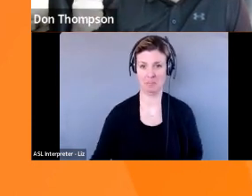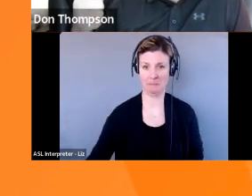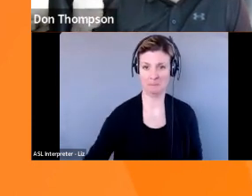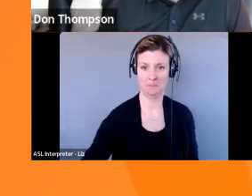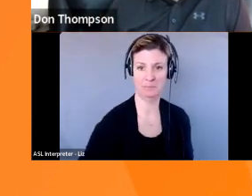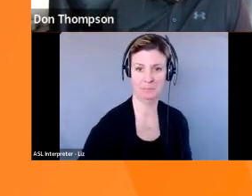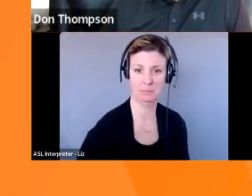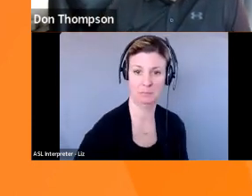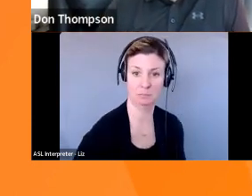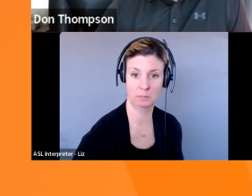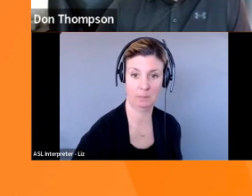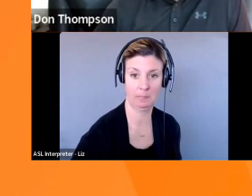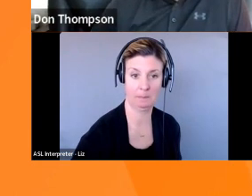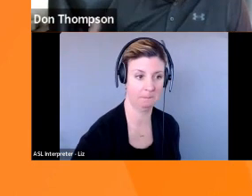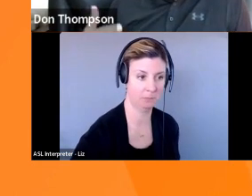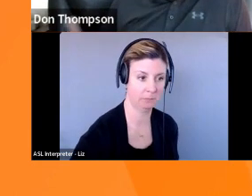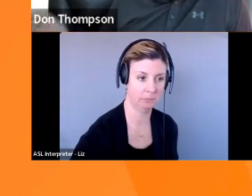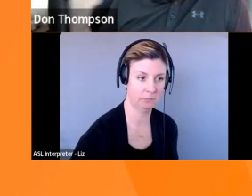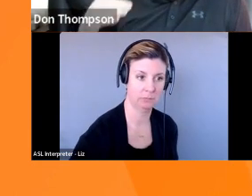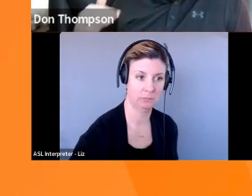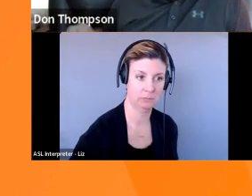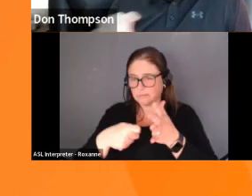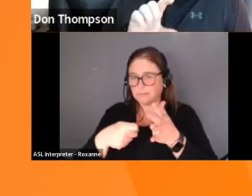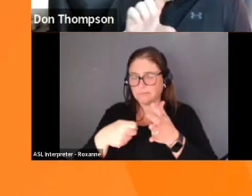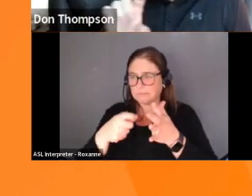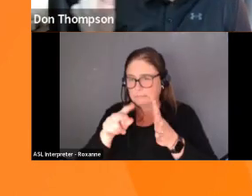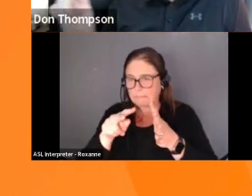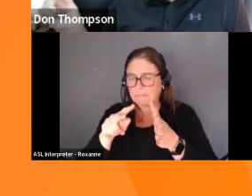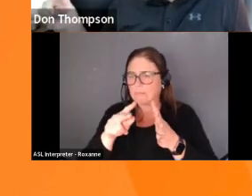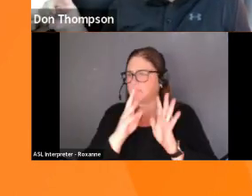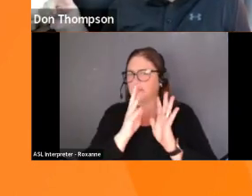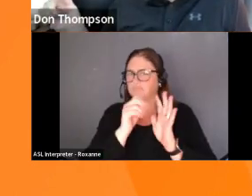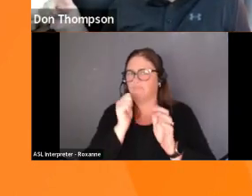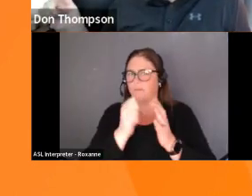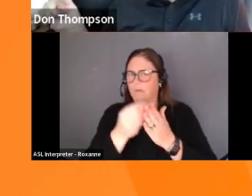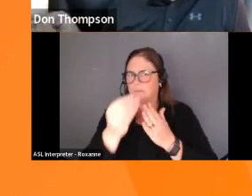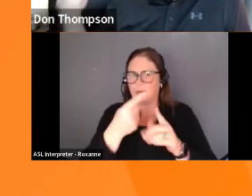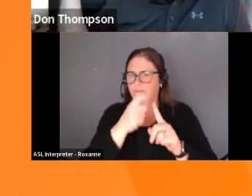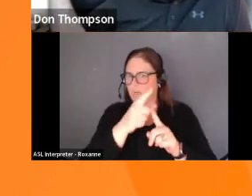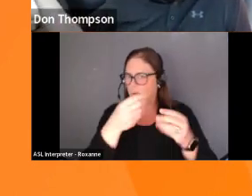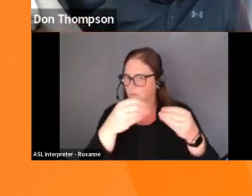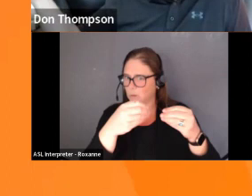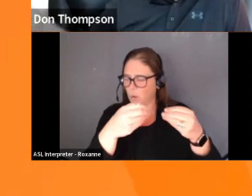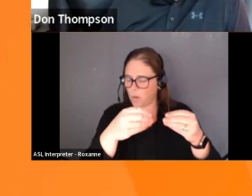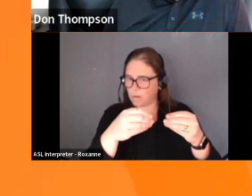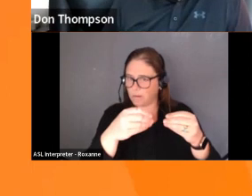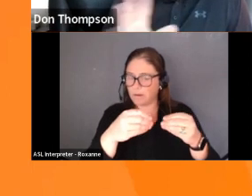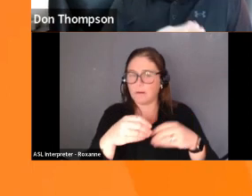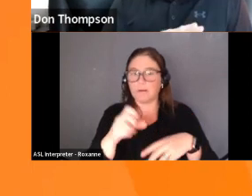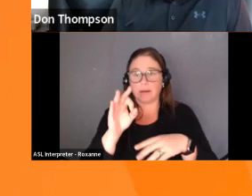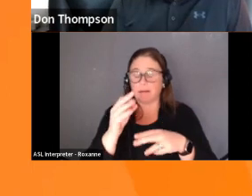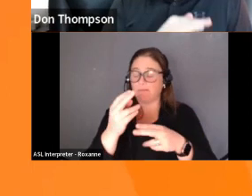shipping. So how do we bake in shipping into your overall price of product if we're using